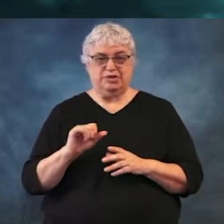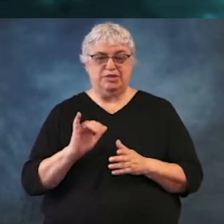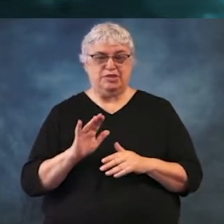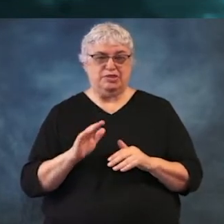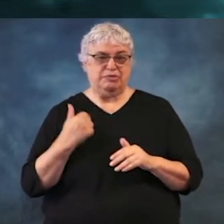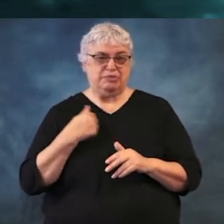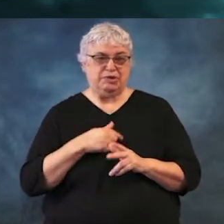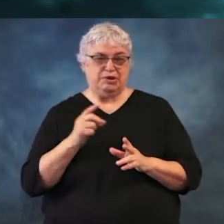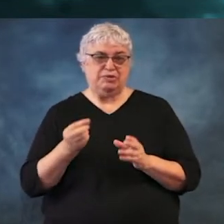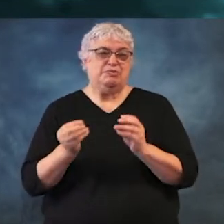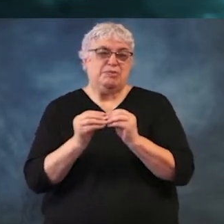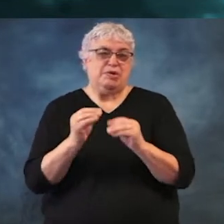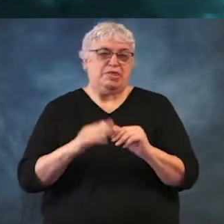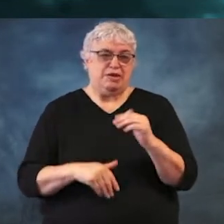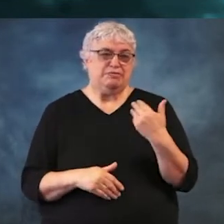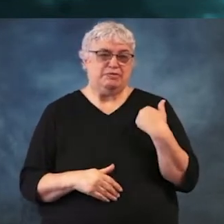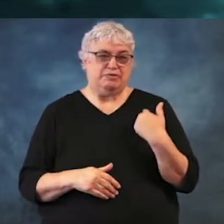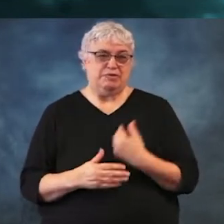before.